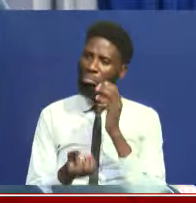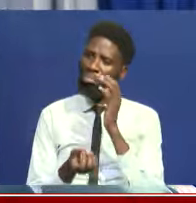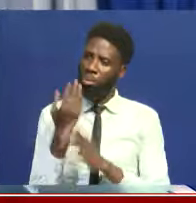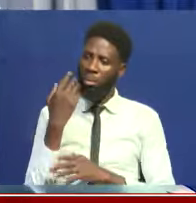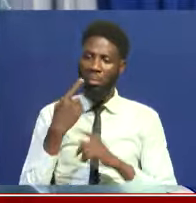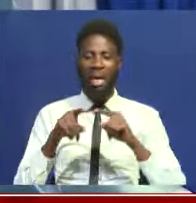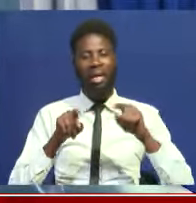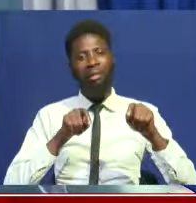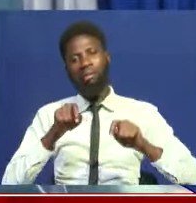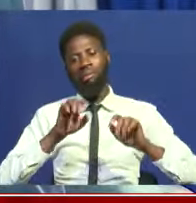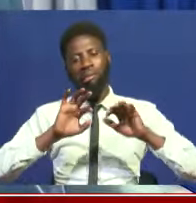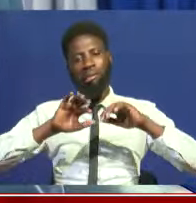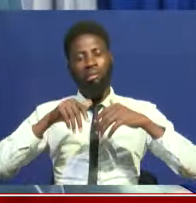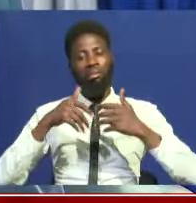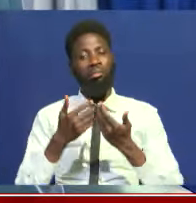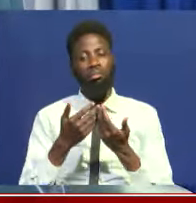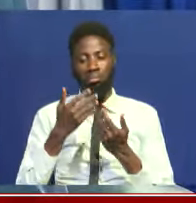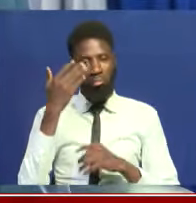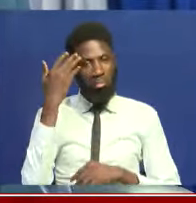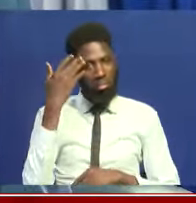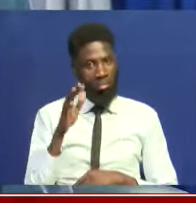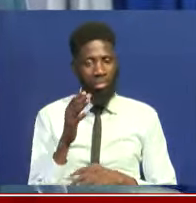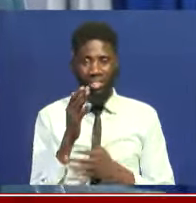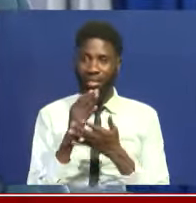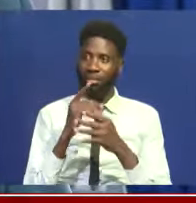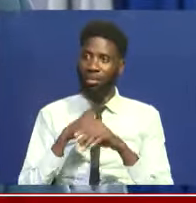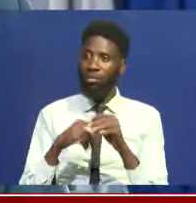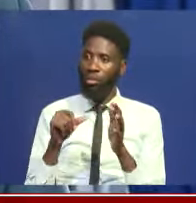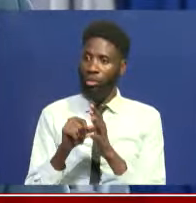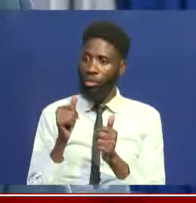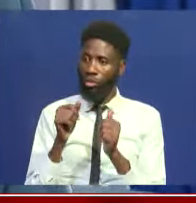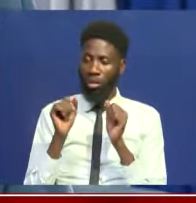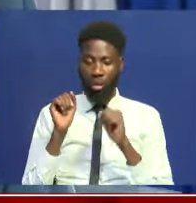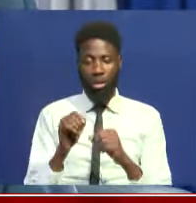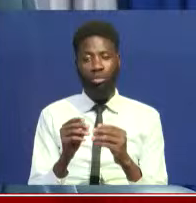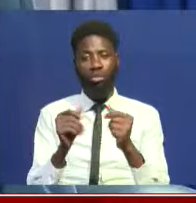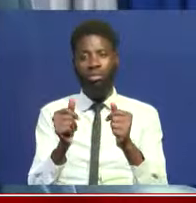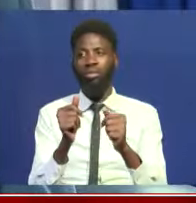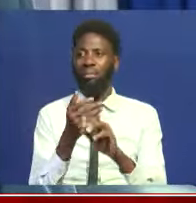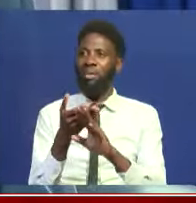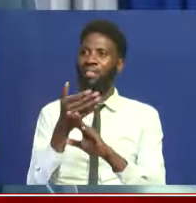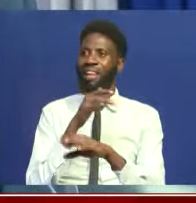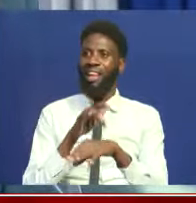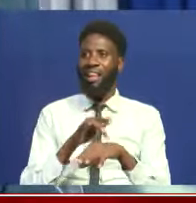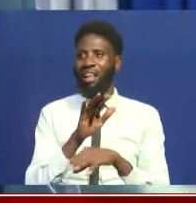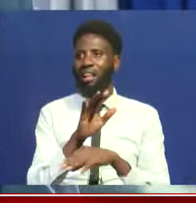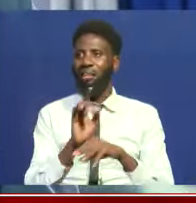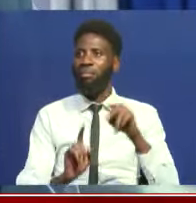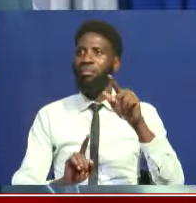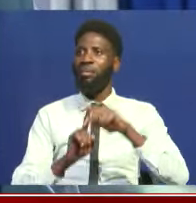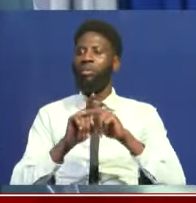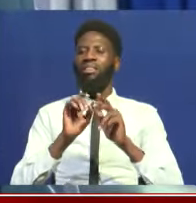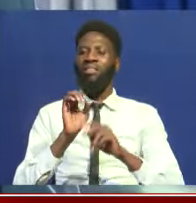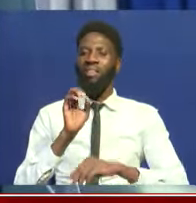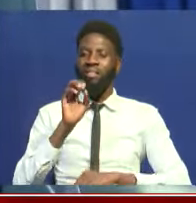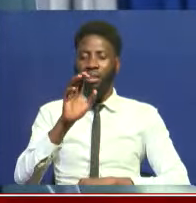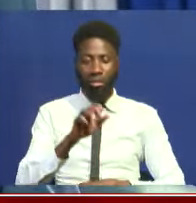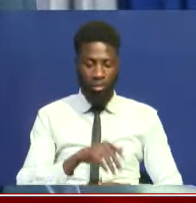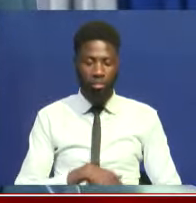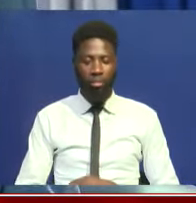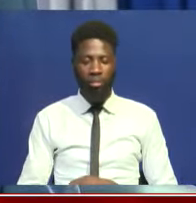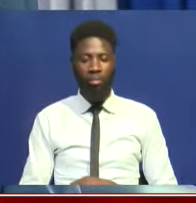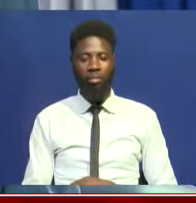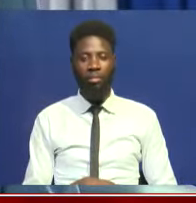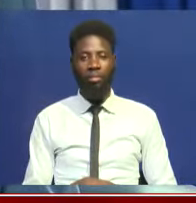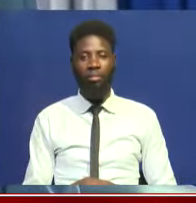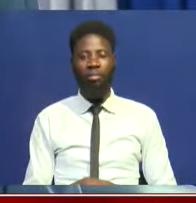to run these businesses. And sometimes problems that could have been dealt with in the early stages come to bite them in the future. So what